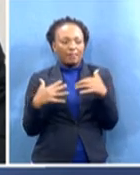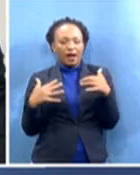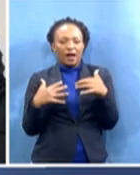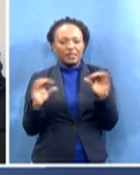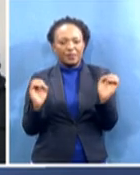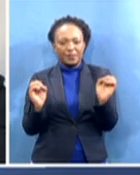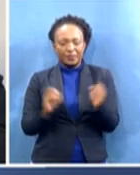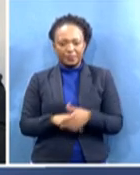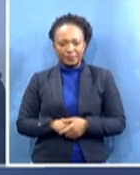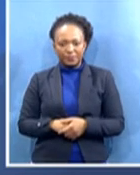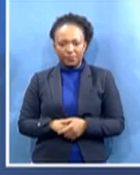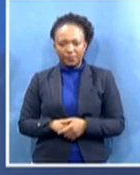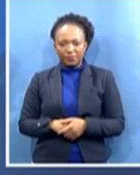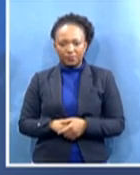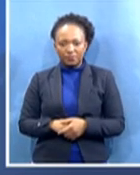You know, we